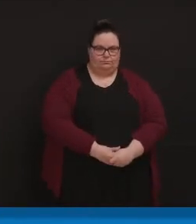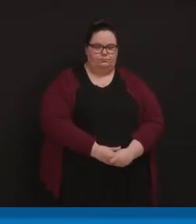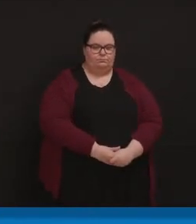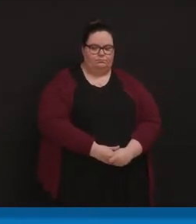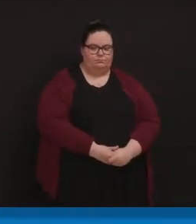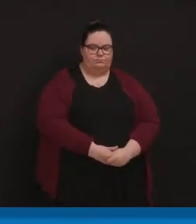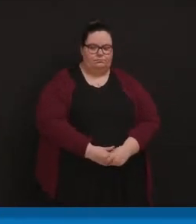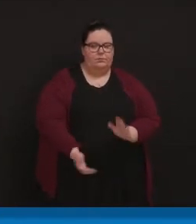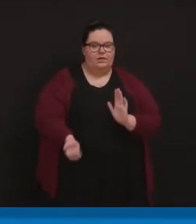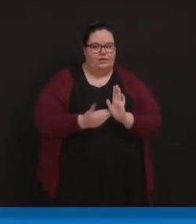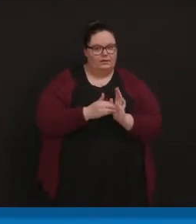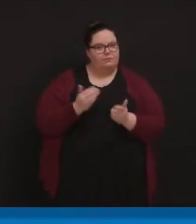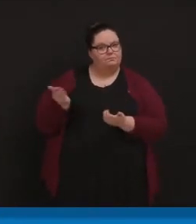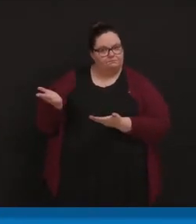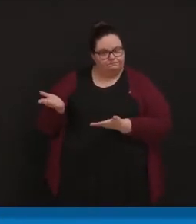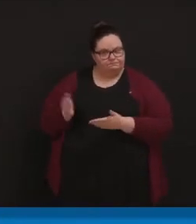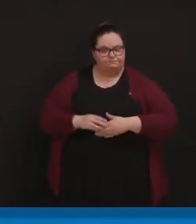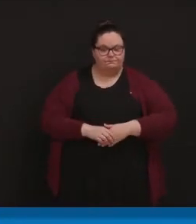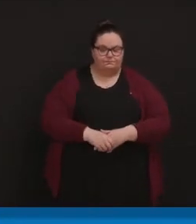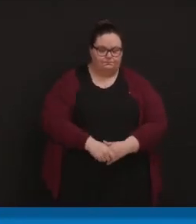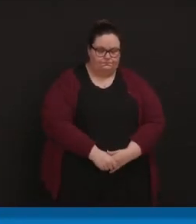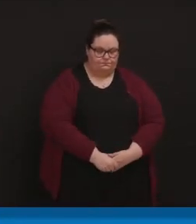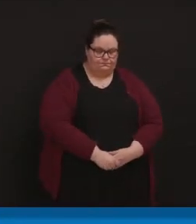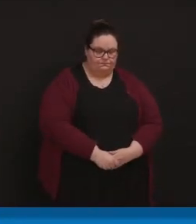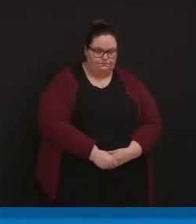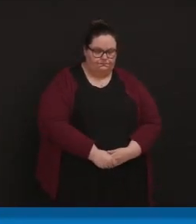Follow up? Yes. Once again, for Mr. Carty,